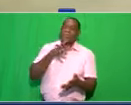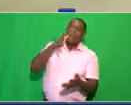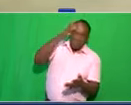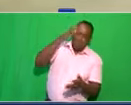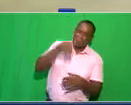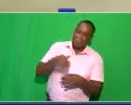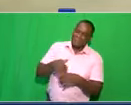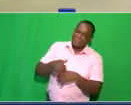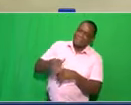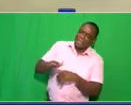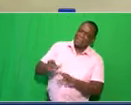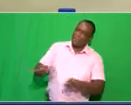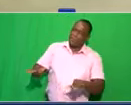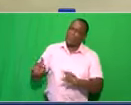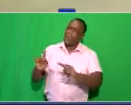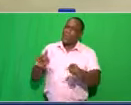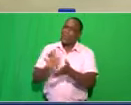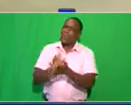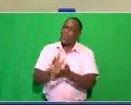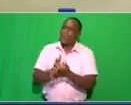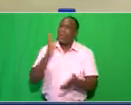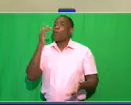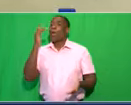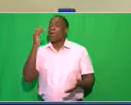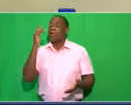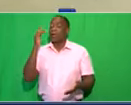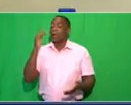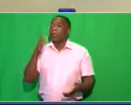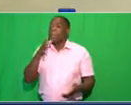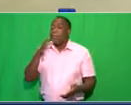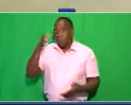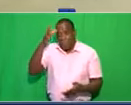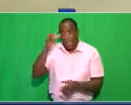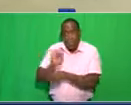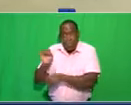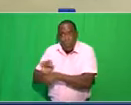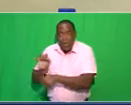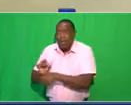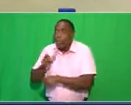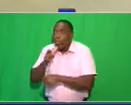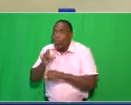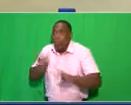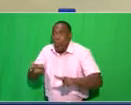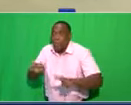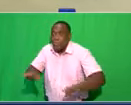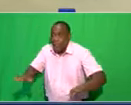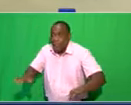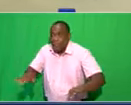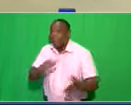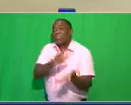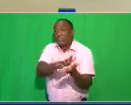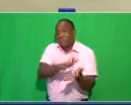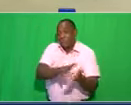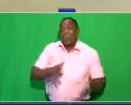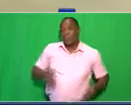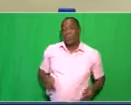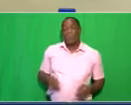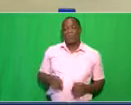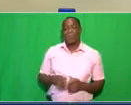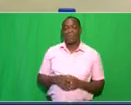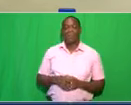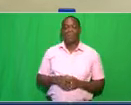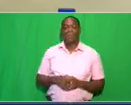not necessarily for education, but because it's a holding bay. You know, it allows them for them to go and do whatever they need to do, go